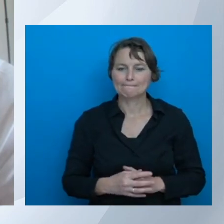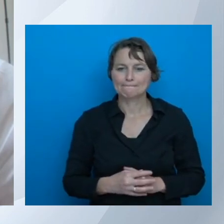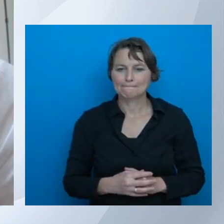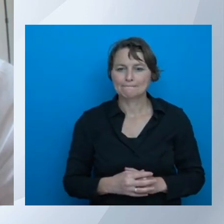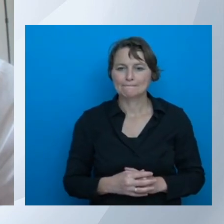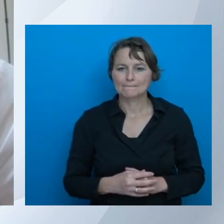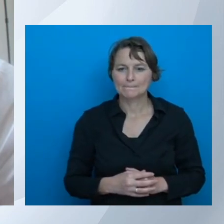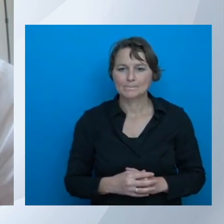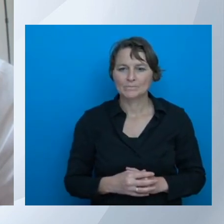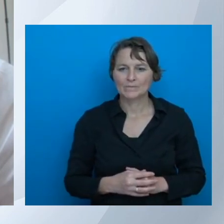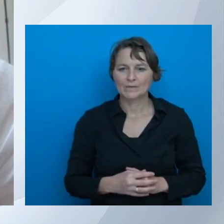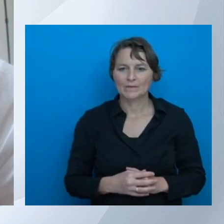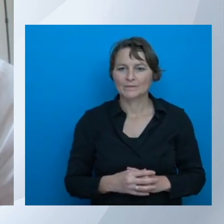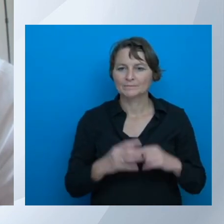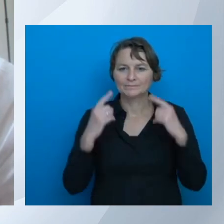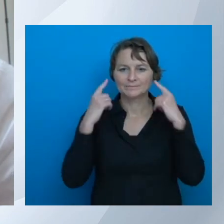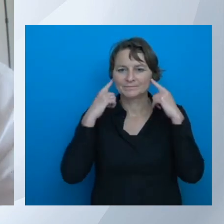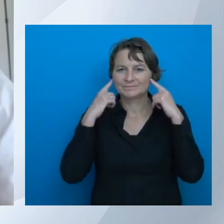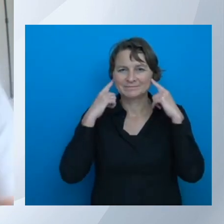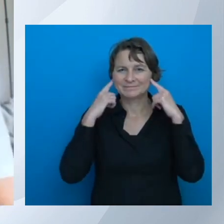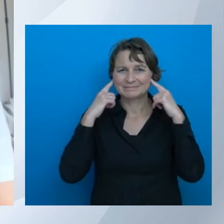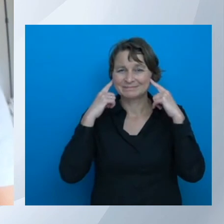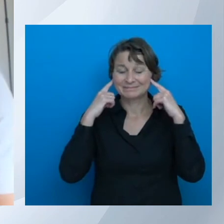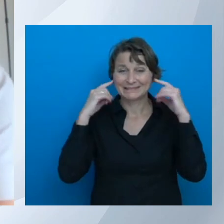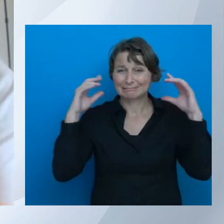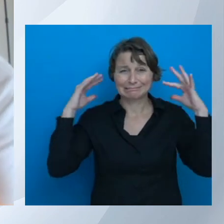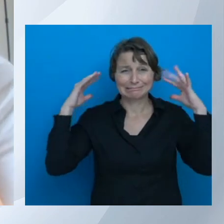It's not on mute. No.